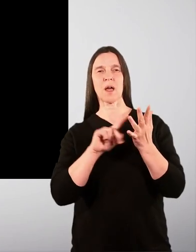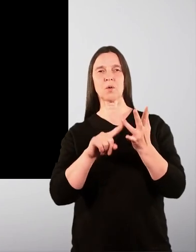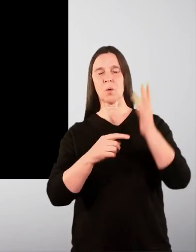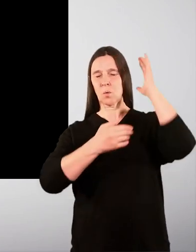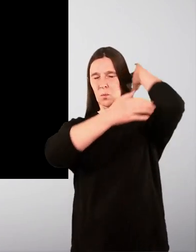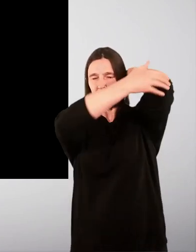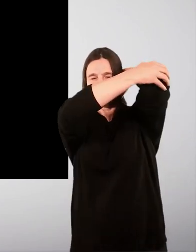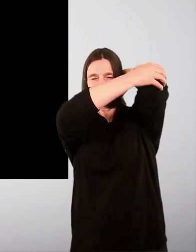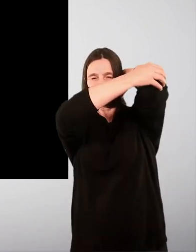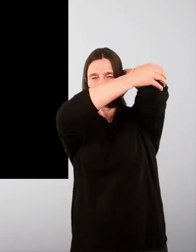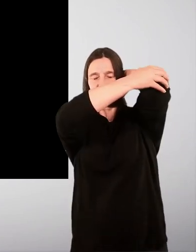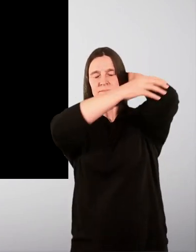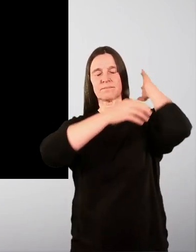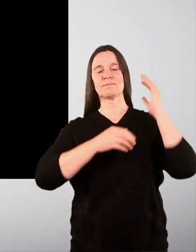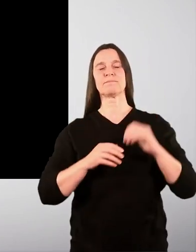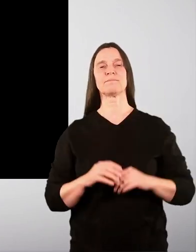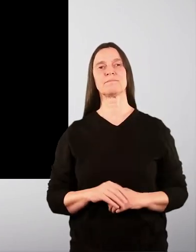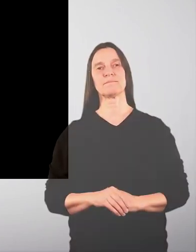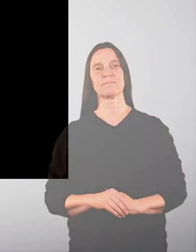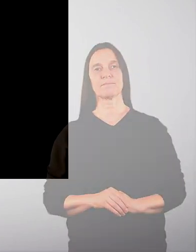Number 3, the Rhino.